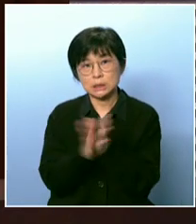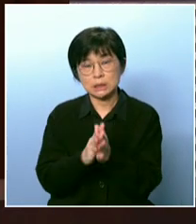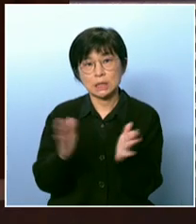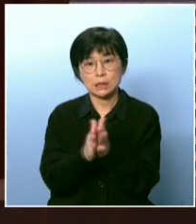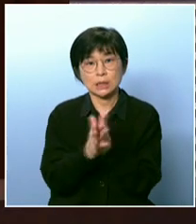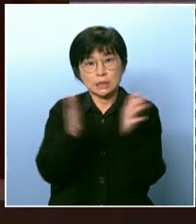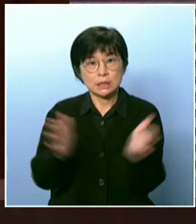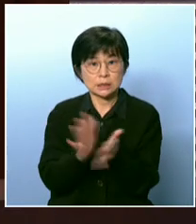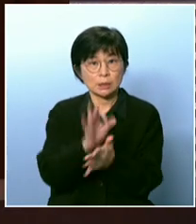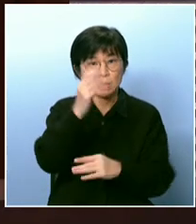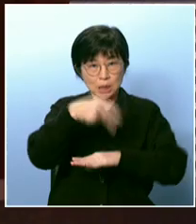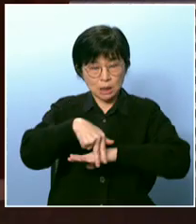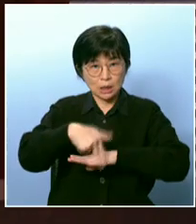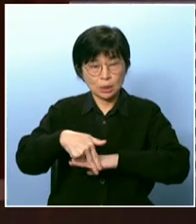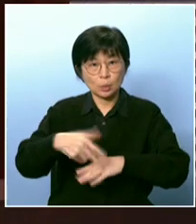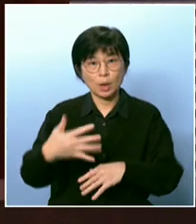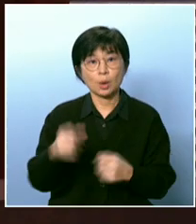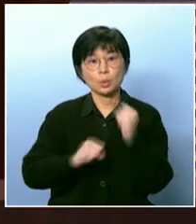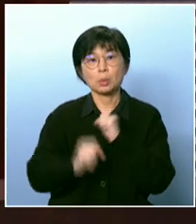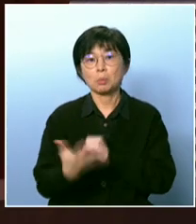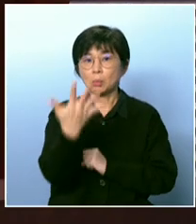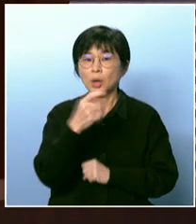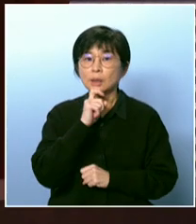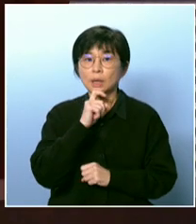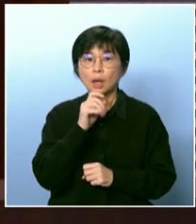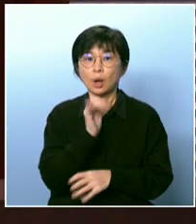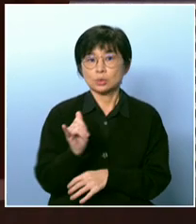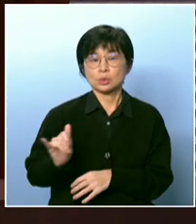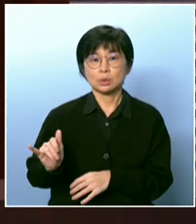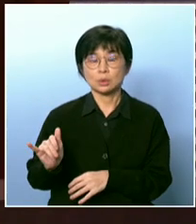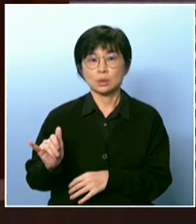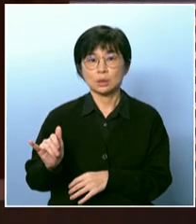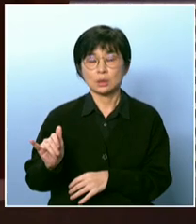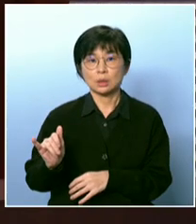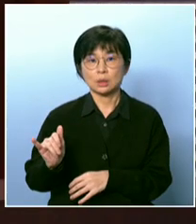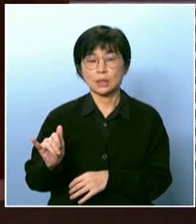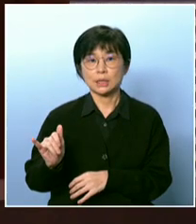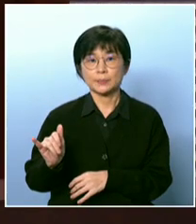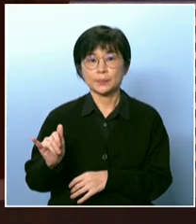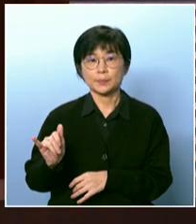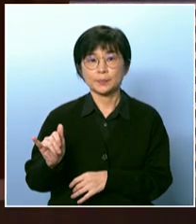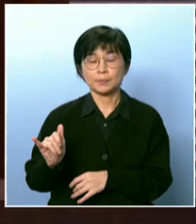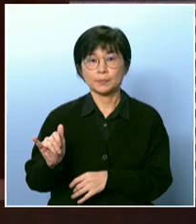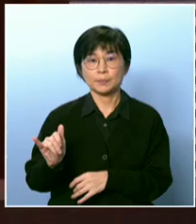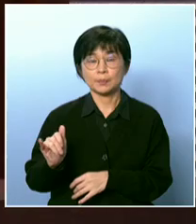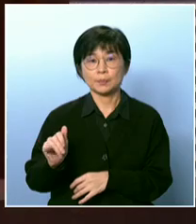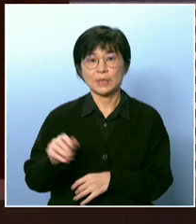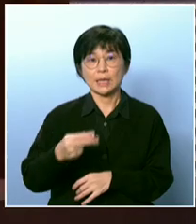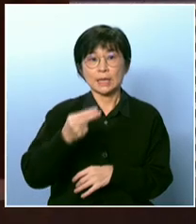Mentors also have to take part in the activities of operators within 3 years.